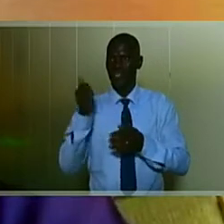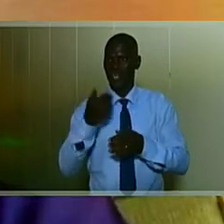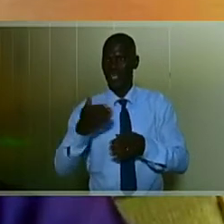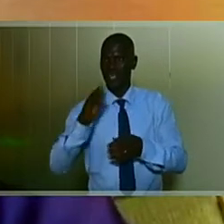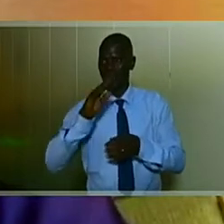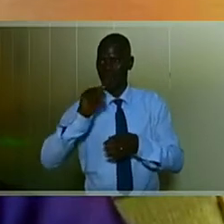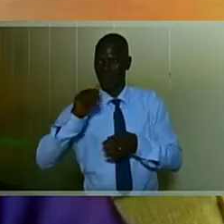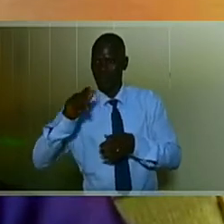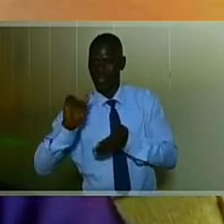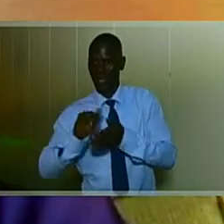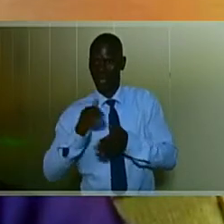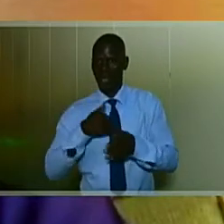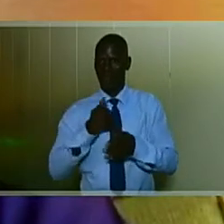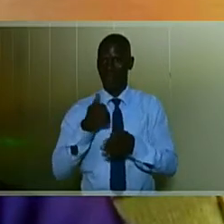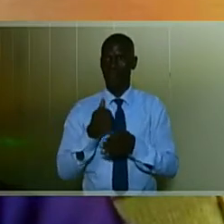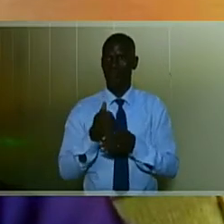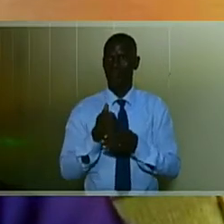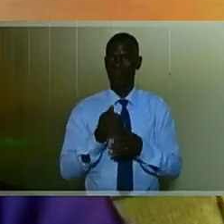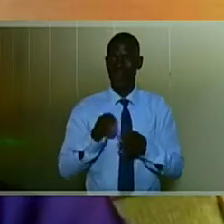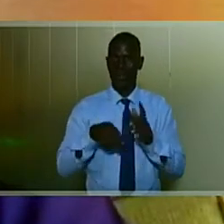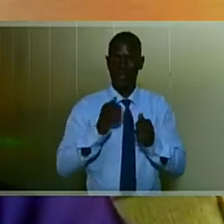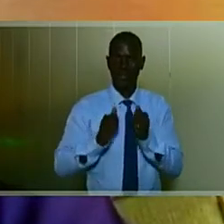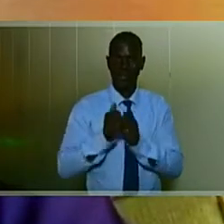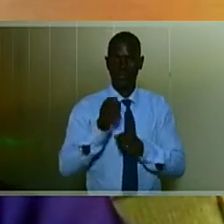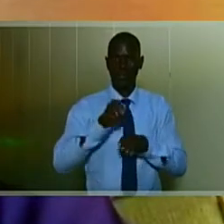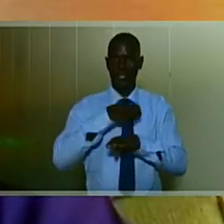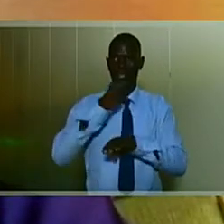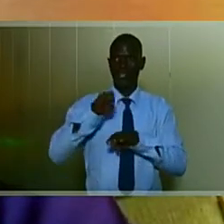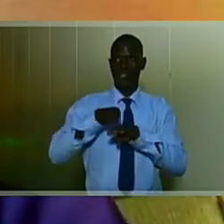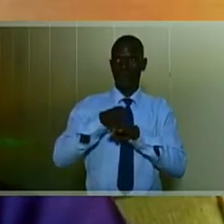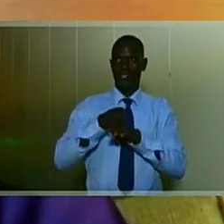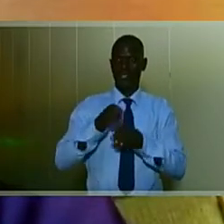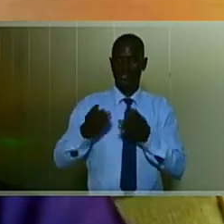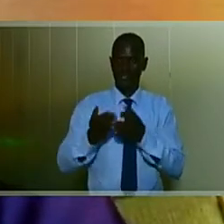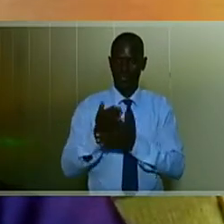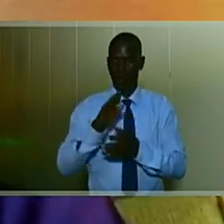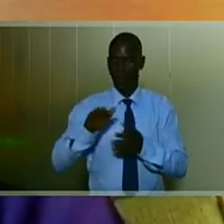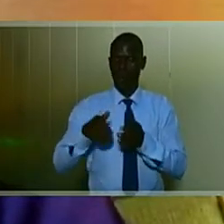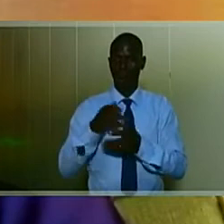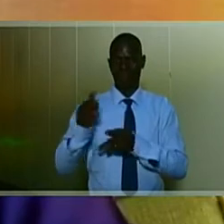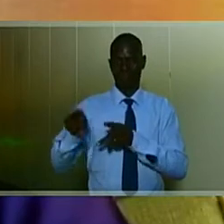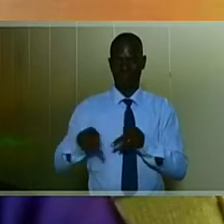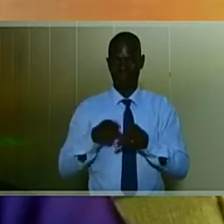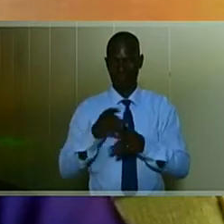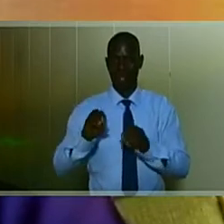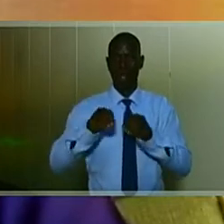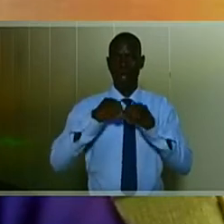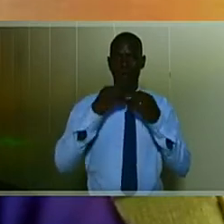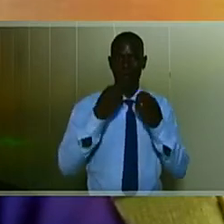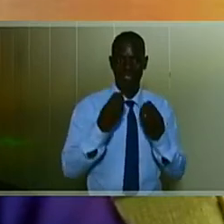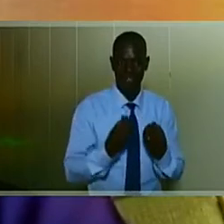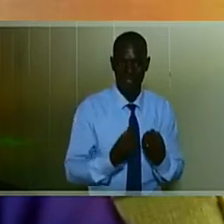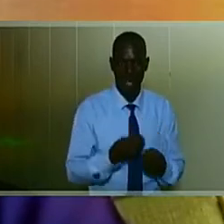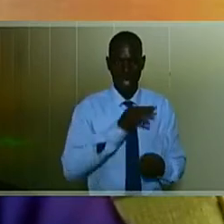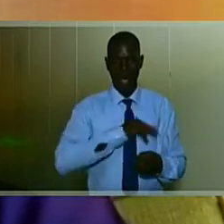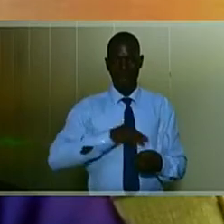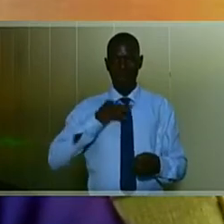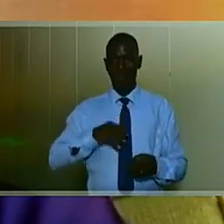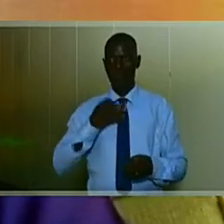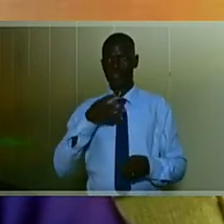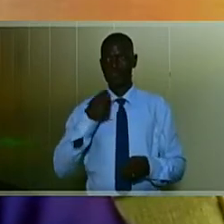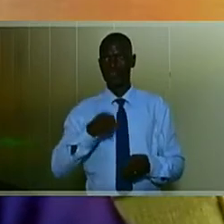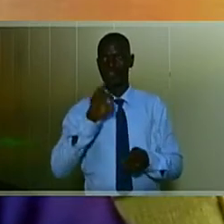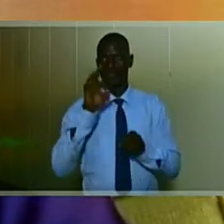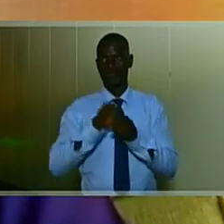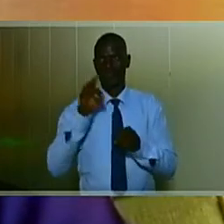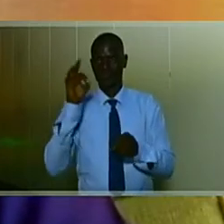that has involved engagement of stakeholders, not only political parties, civil society organizations, and members of the public, is the electoral,